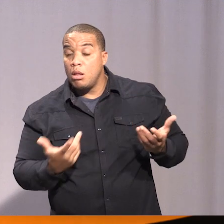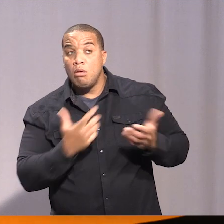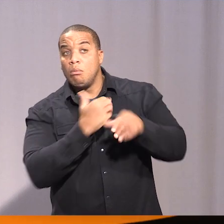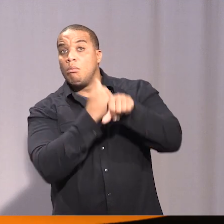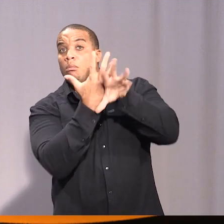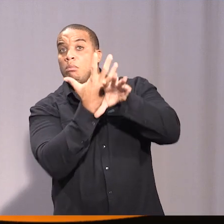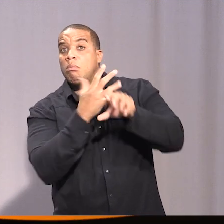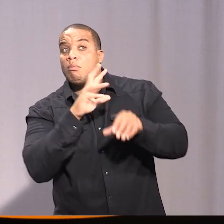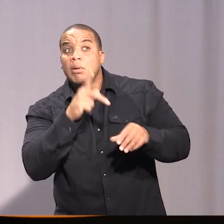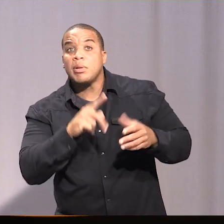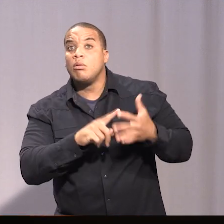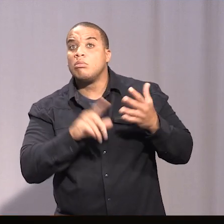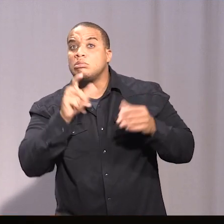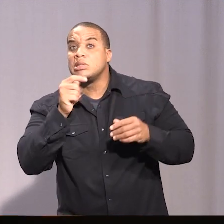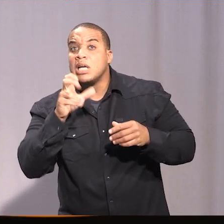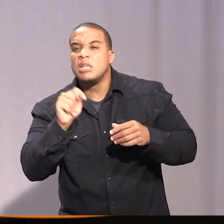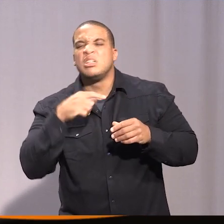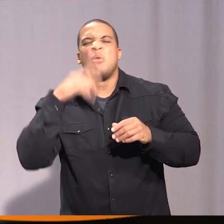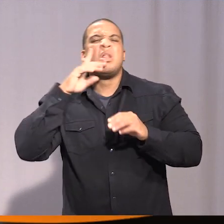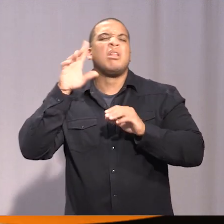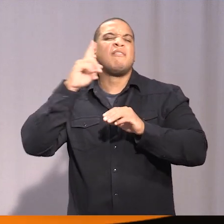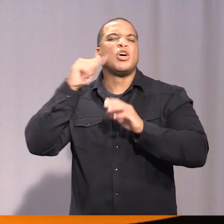For this case, I'm going to select email.